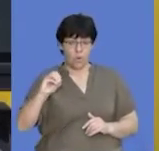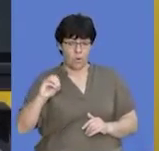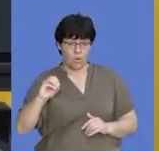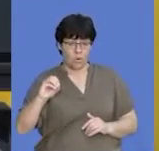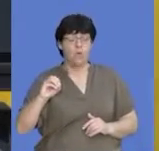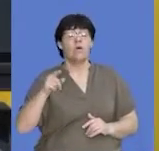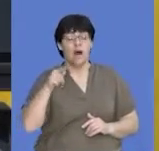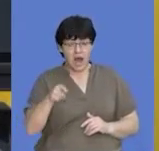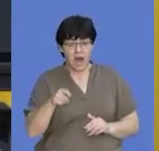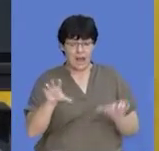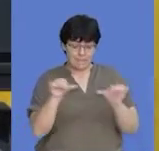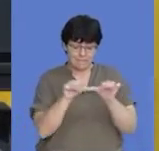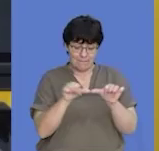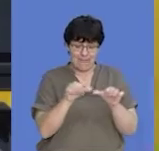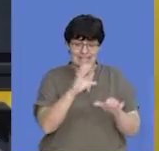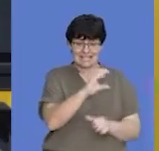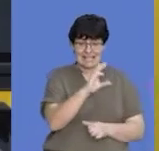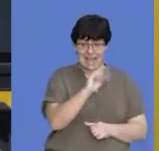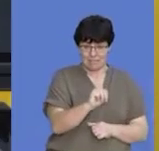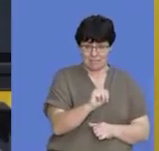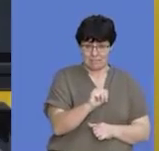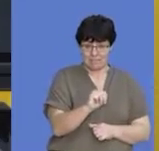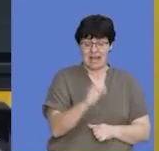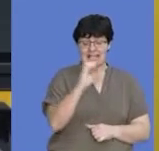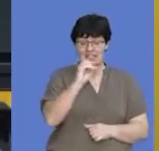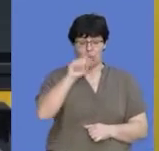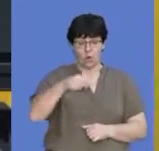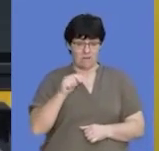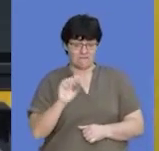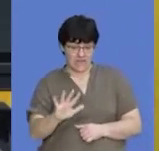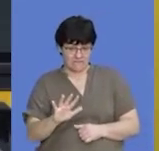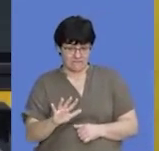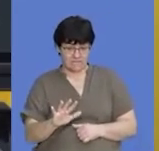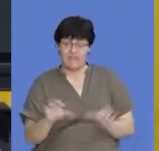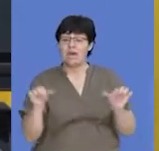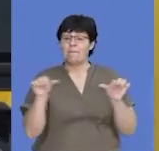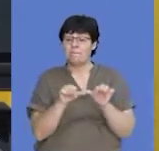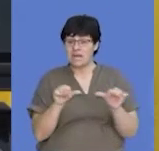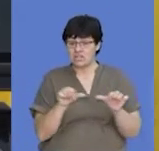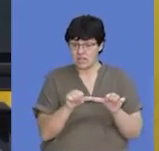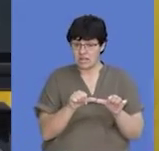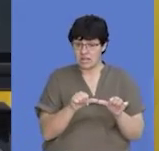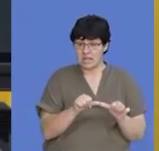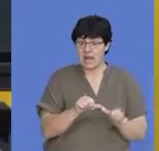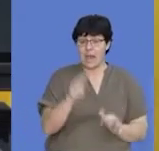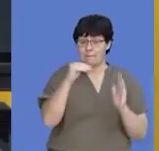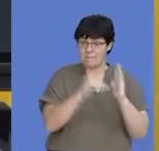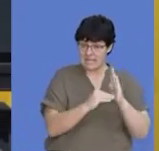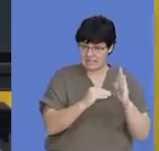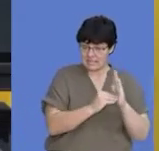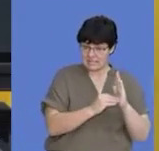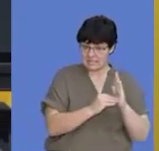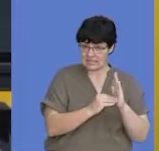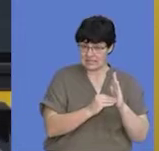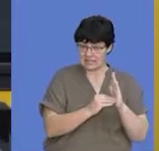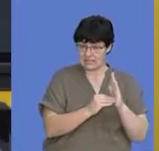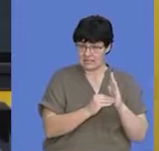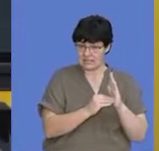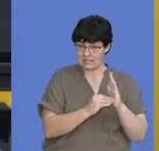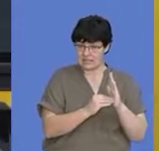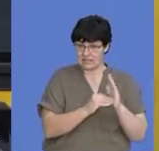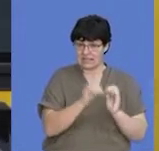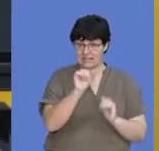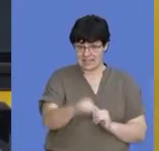measurements are in centimeters, it's 0.5. If your measurements are in meters,